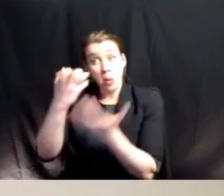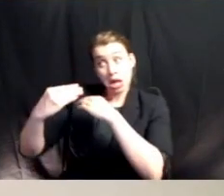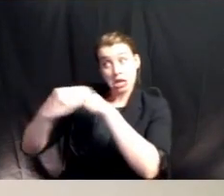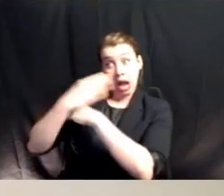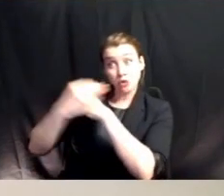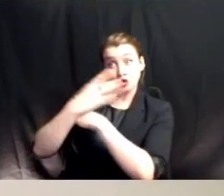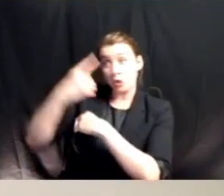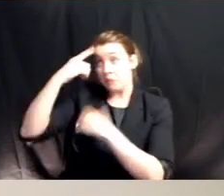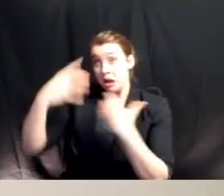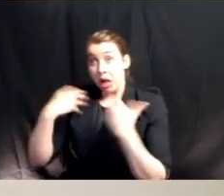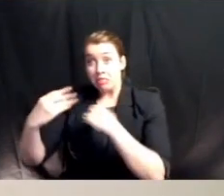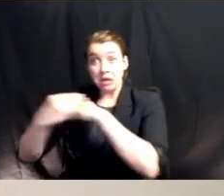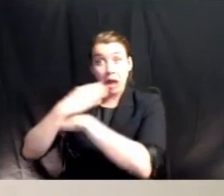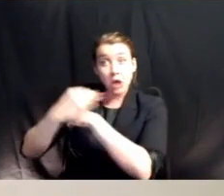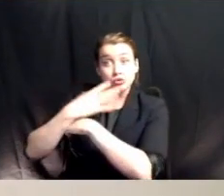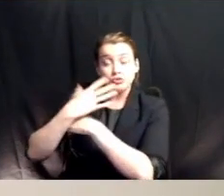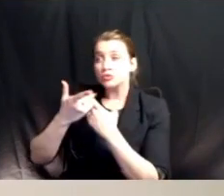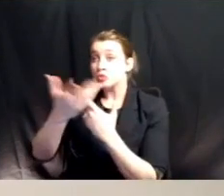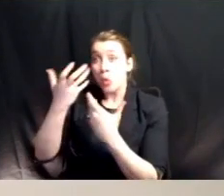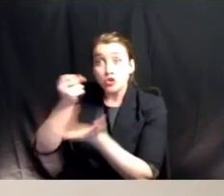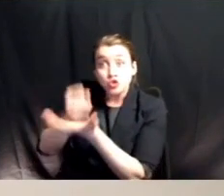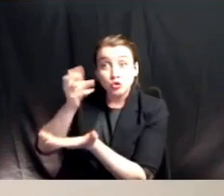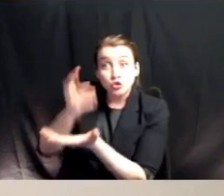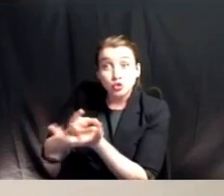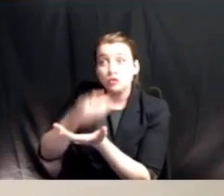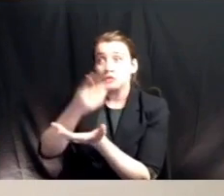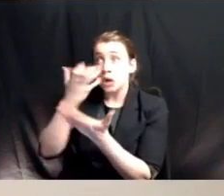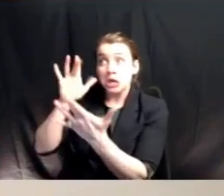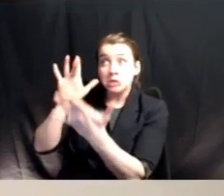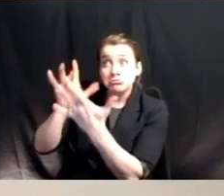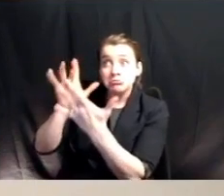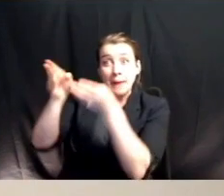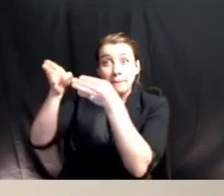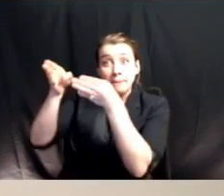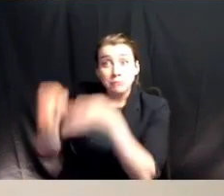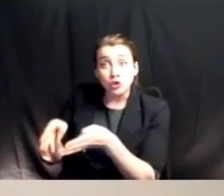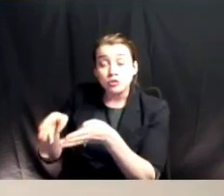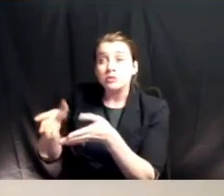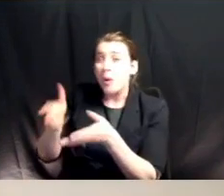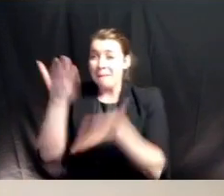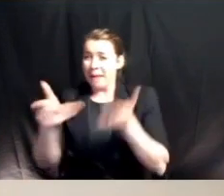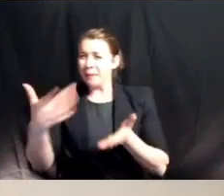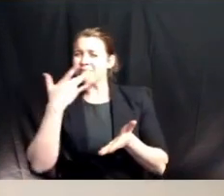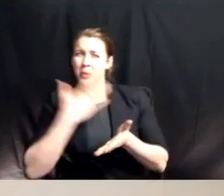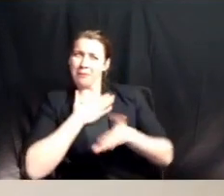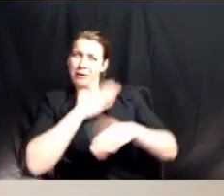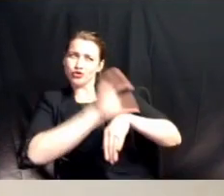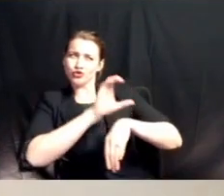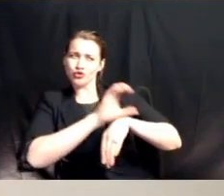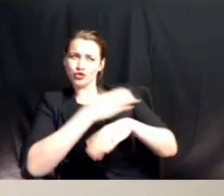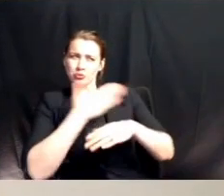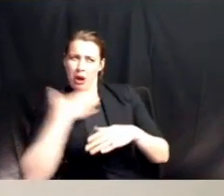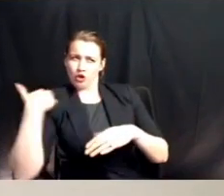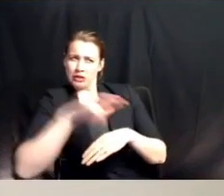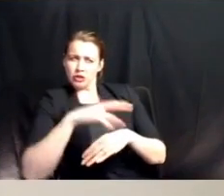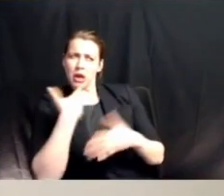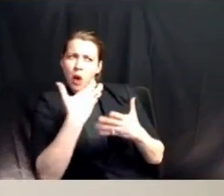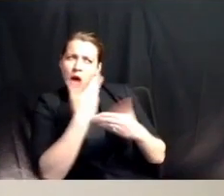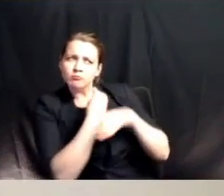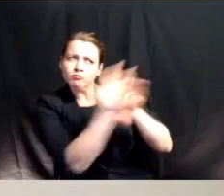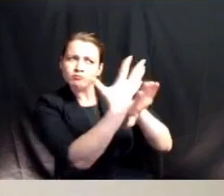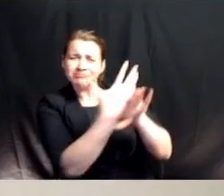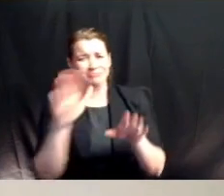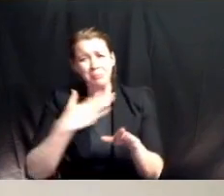a social worker, if they want to reach out to people in their faith community, please avail yourself of all of those options, because it